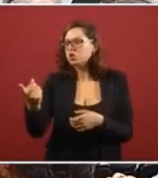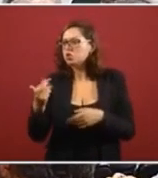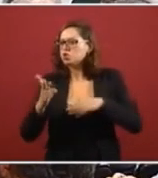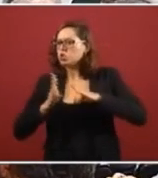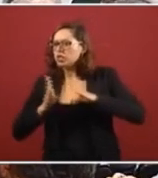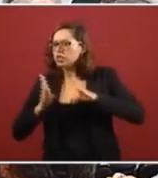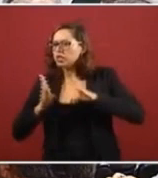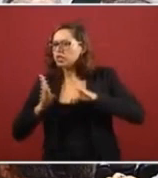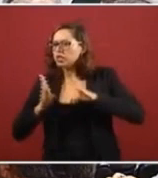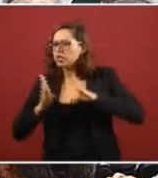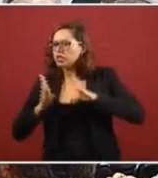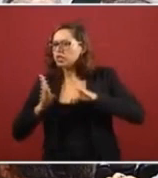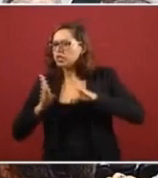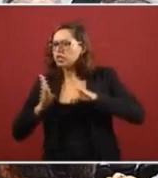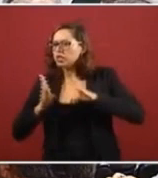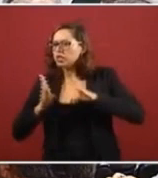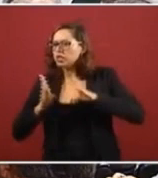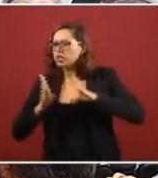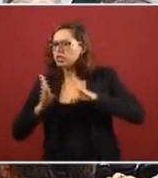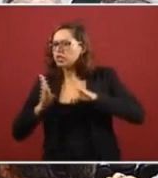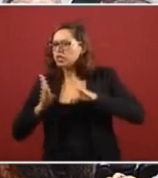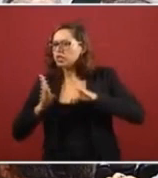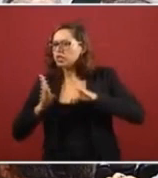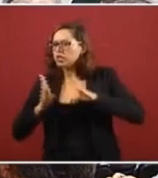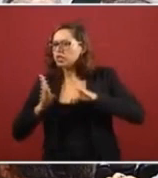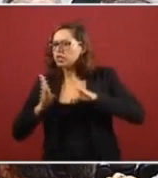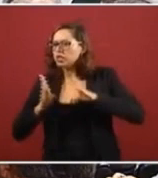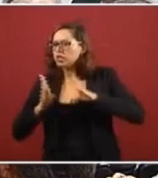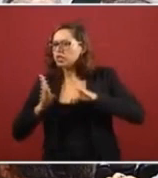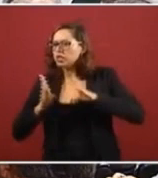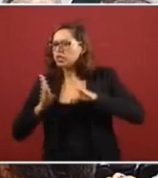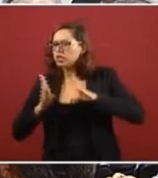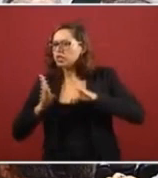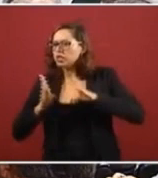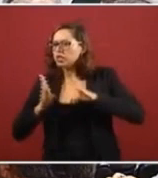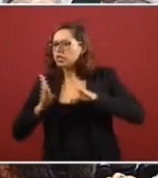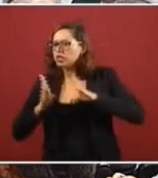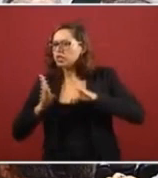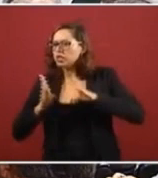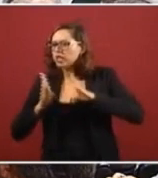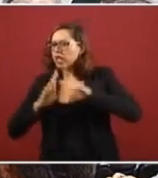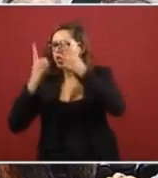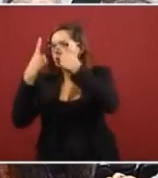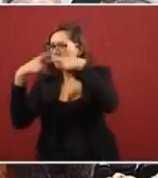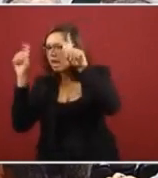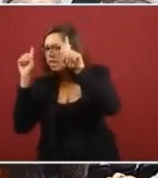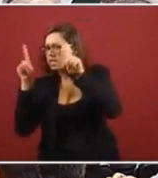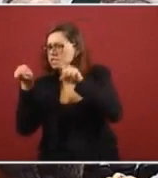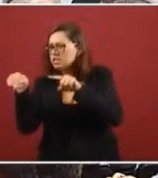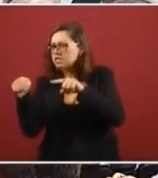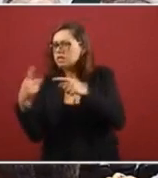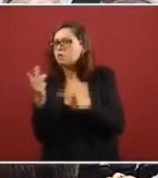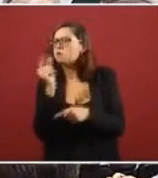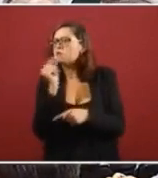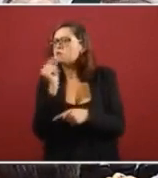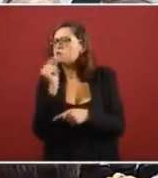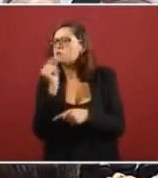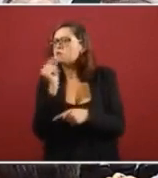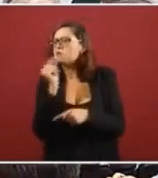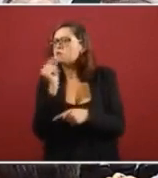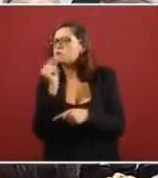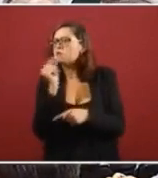and these people earned more than than Marines the soldiers and